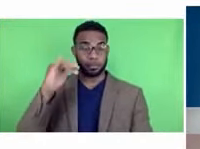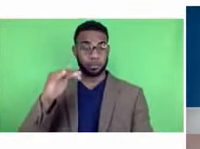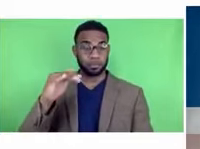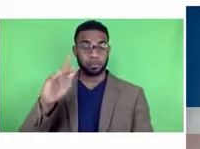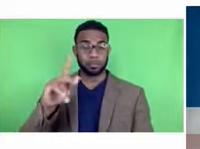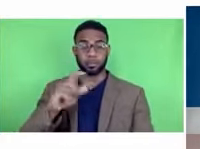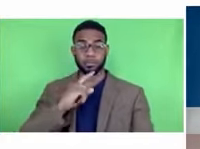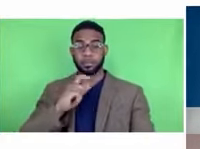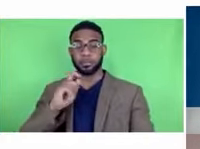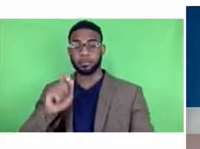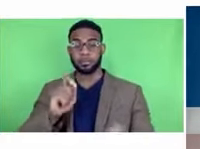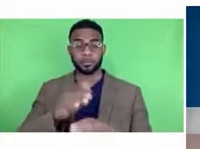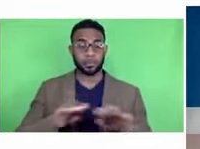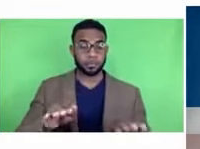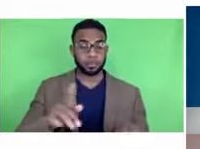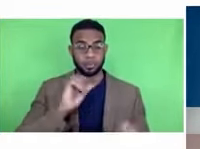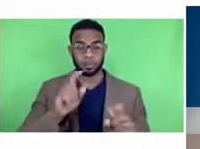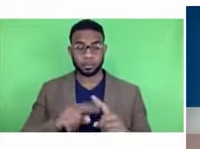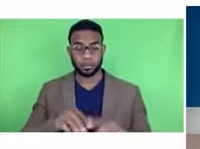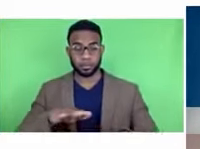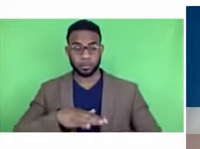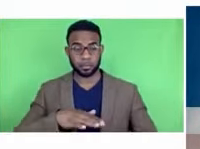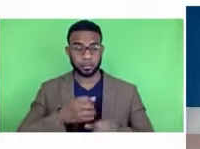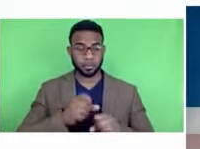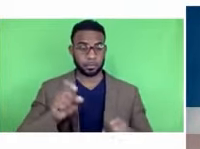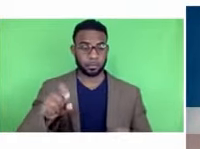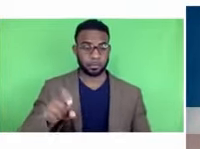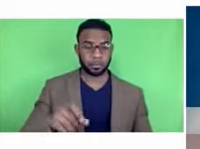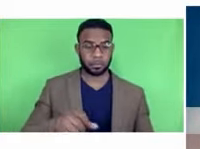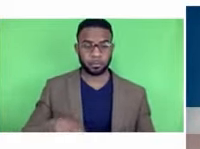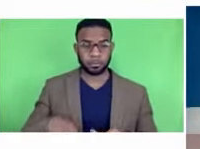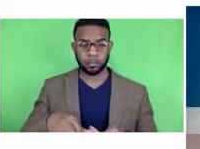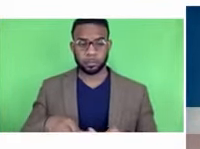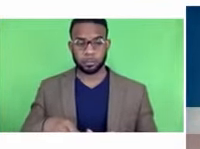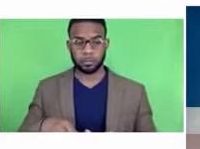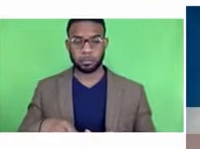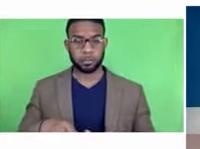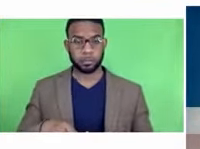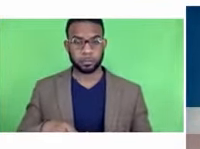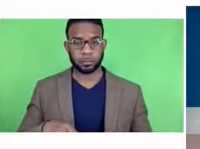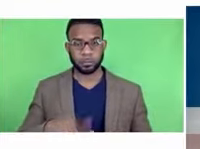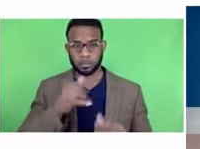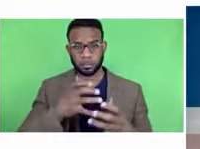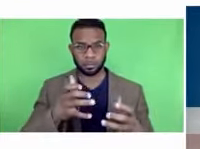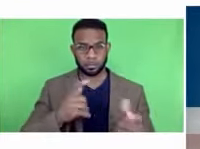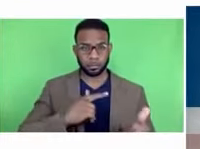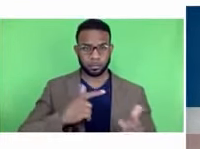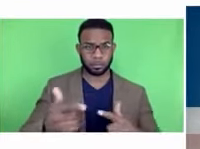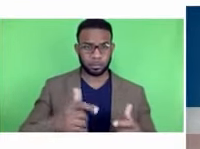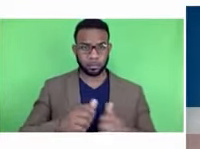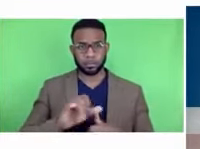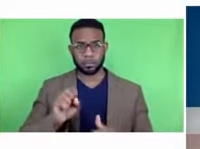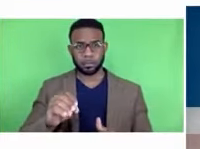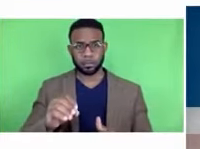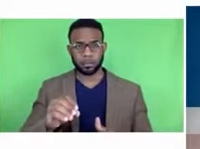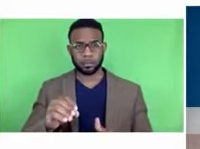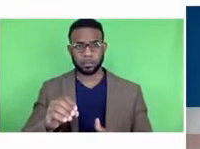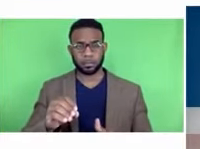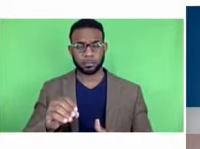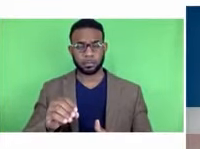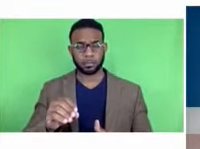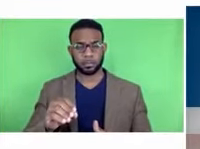certain level in order to be able to meet those safety standards. And that there's not a lot of give and take there. And so that conversation is hard